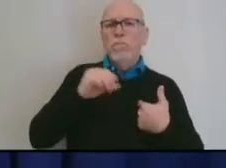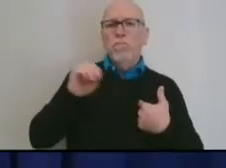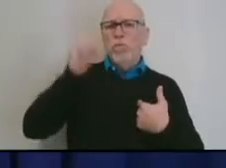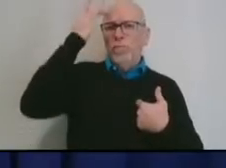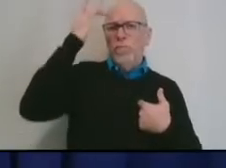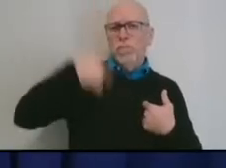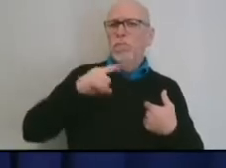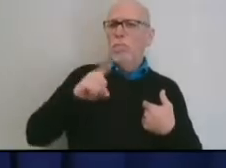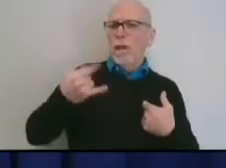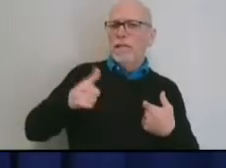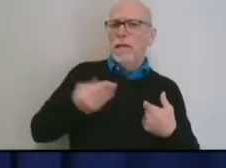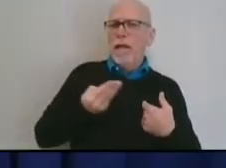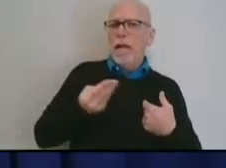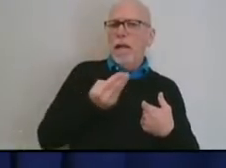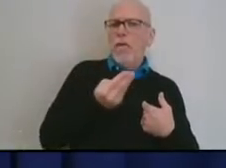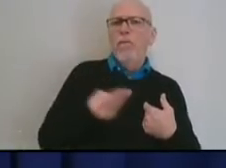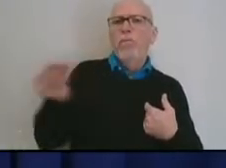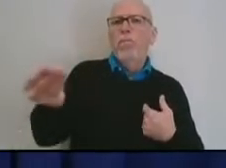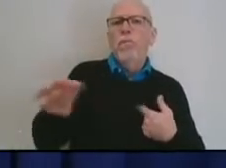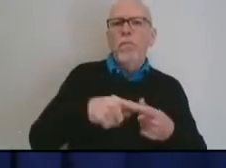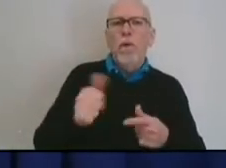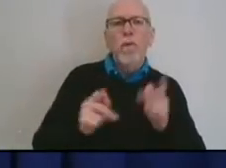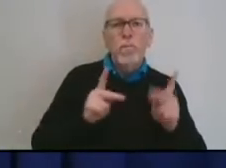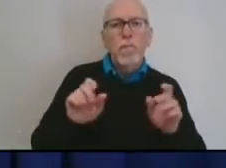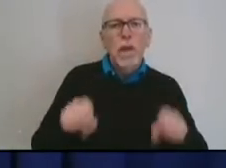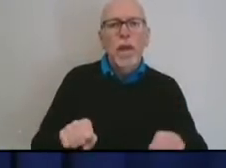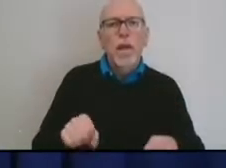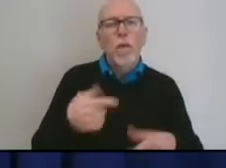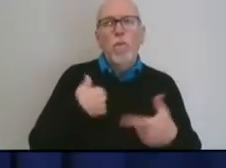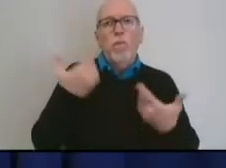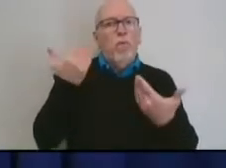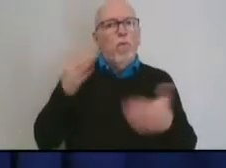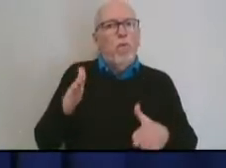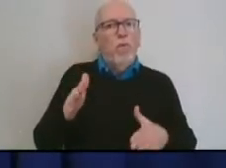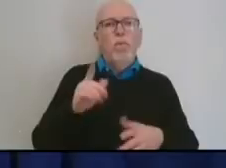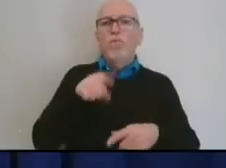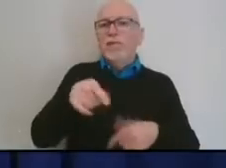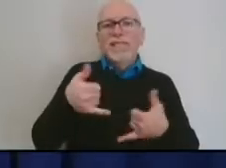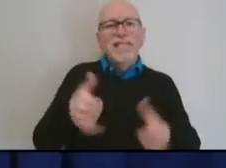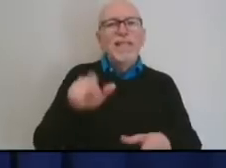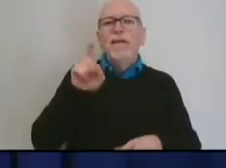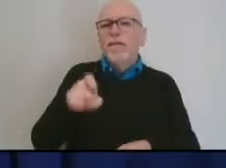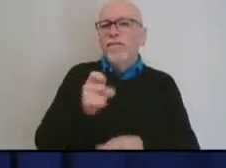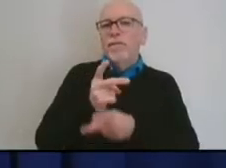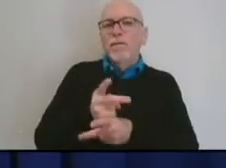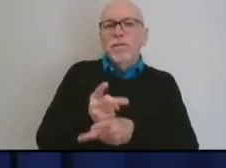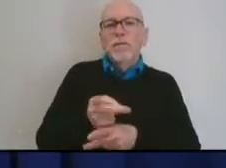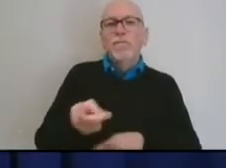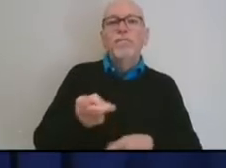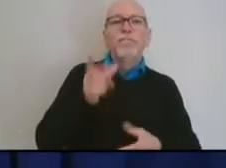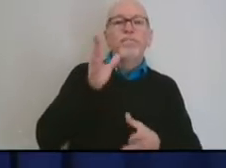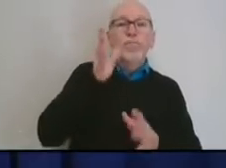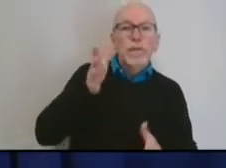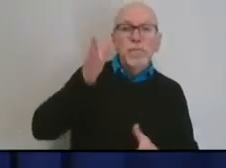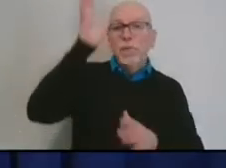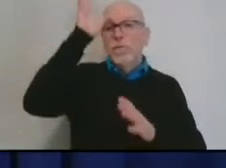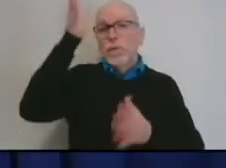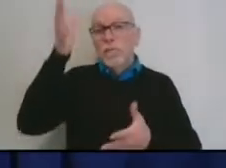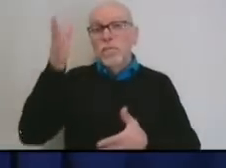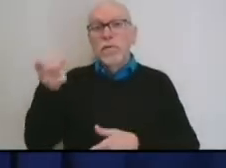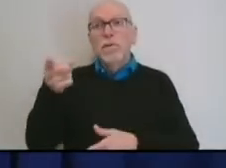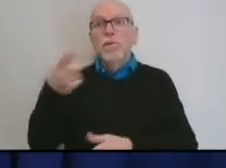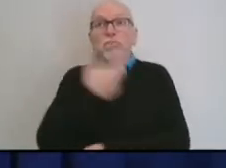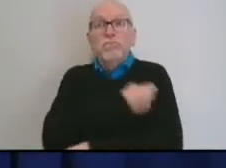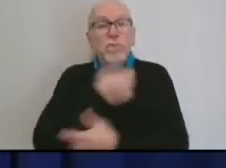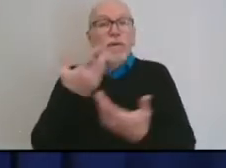could potentially infect others. So it is a time to be very cautious. Grandpa's been immunized. I think it's great to